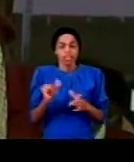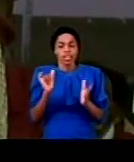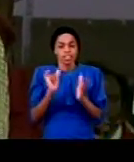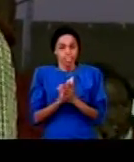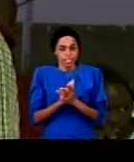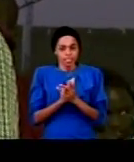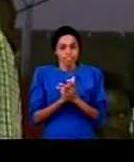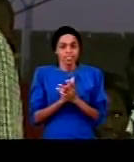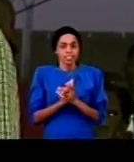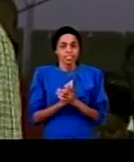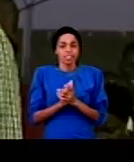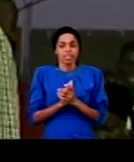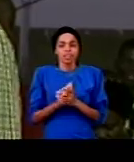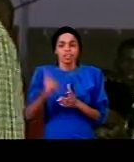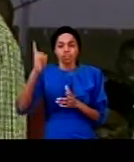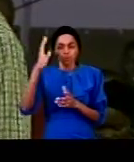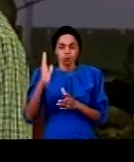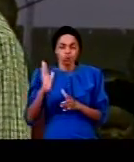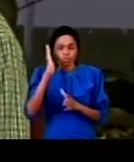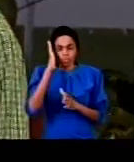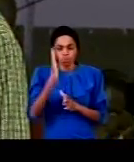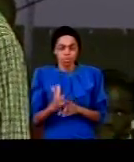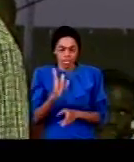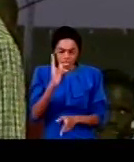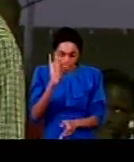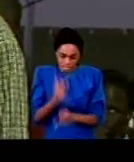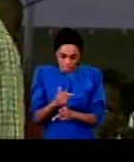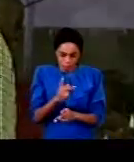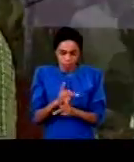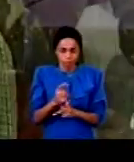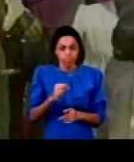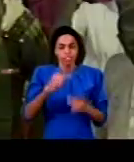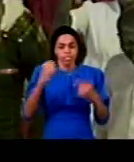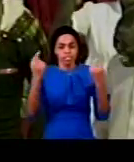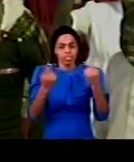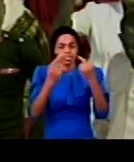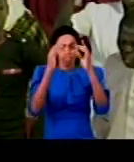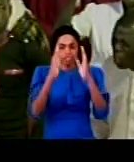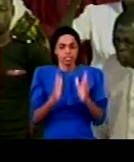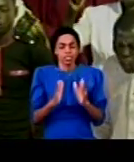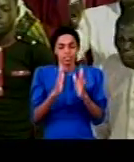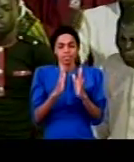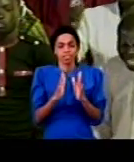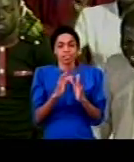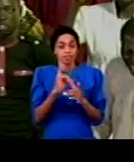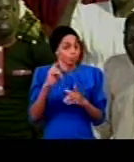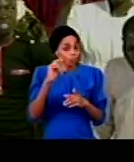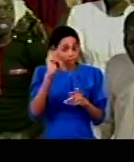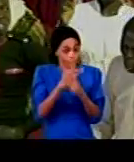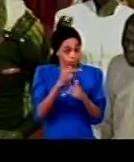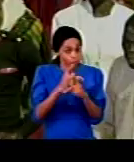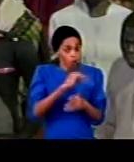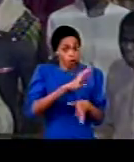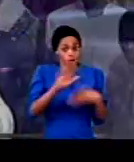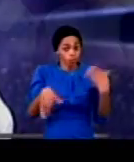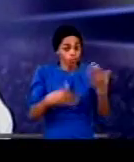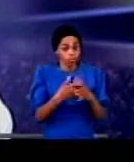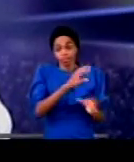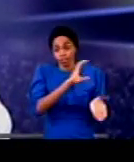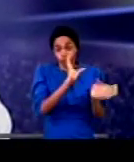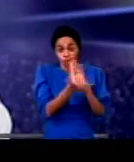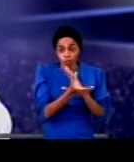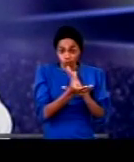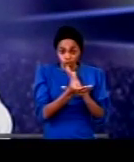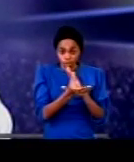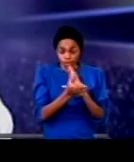faith. They will not derail out of the faith. In Jesus' mighty name, we are prayed. Let's get before the